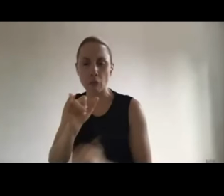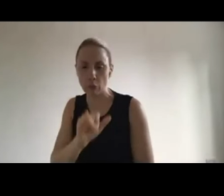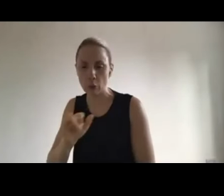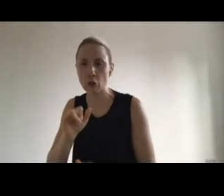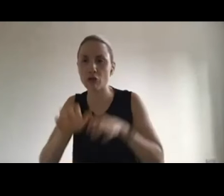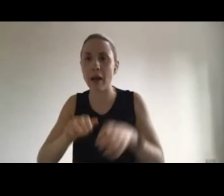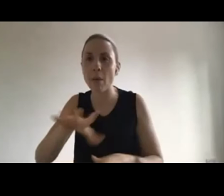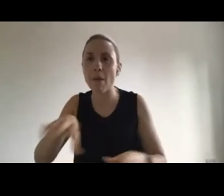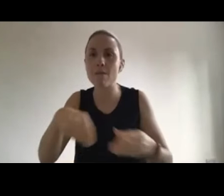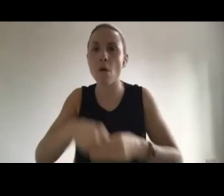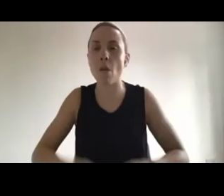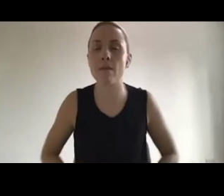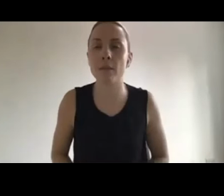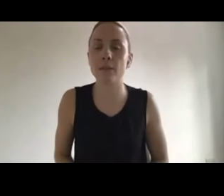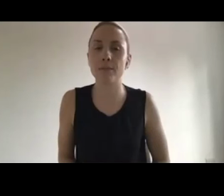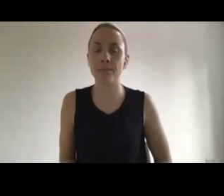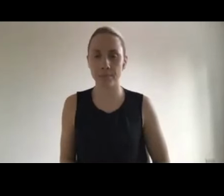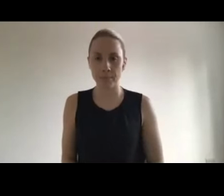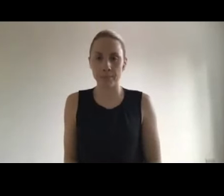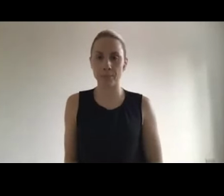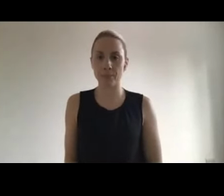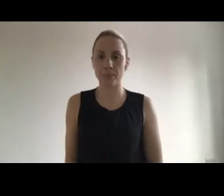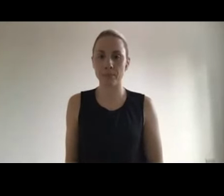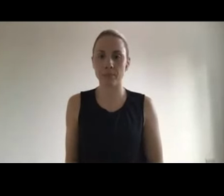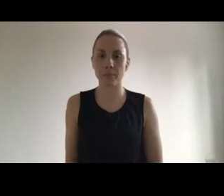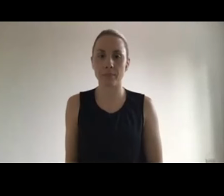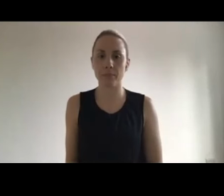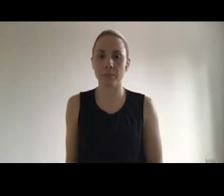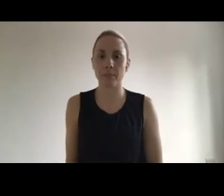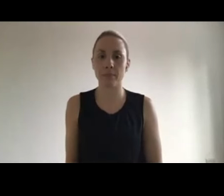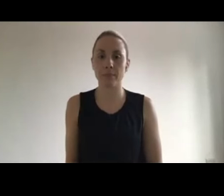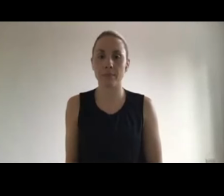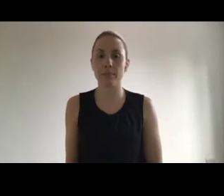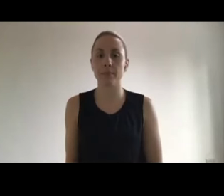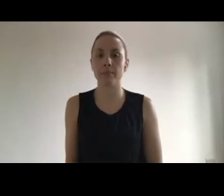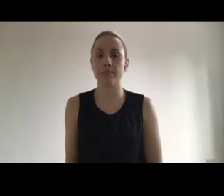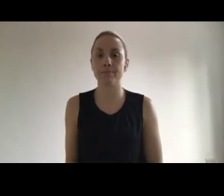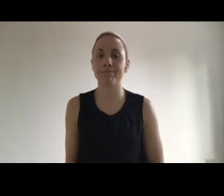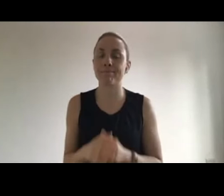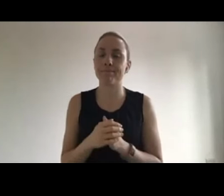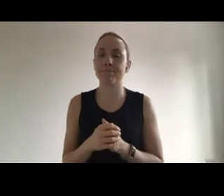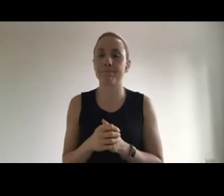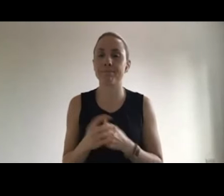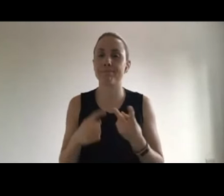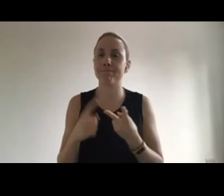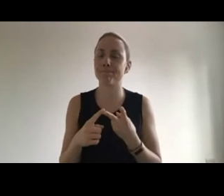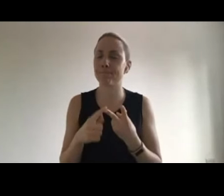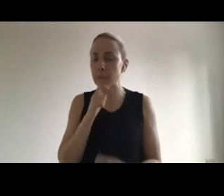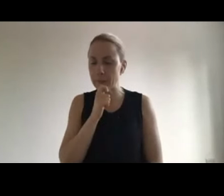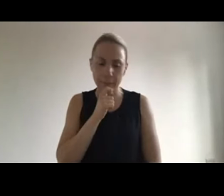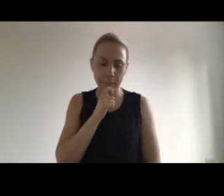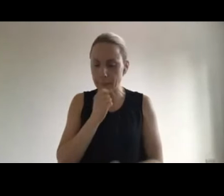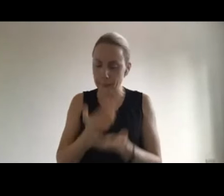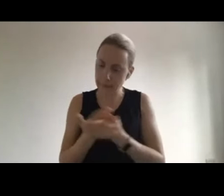vary strongly. Then there is always a discussion, when is it the best time to move from the lab